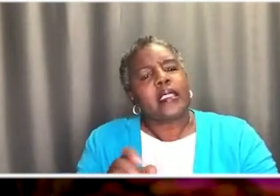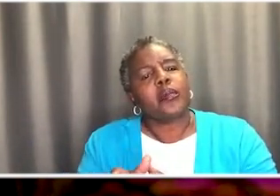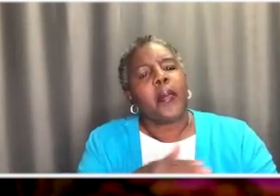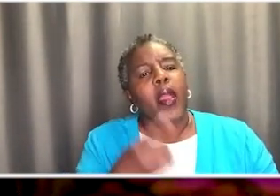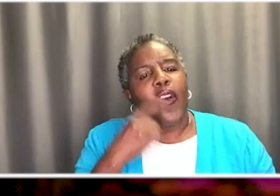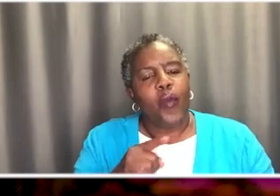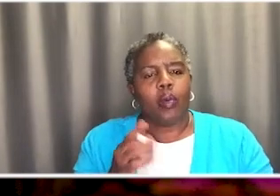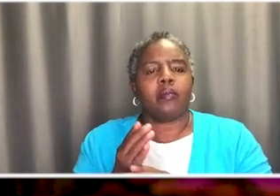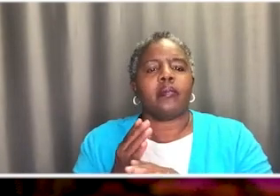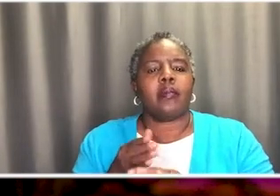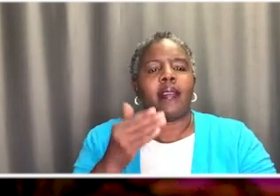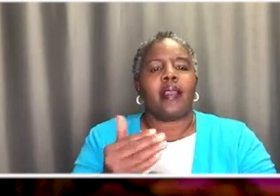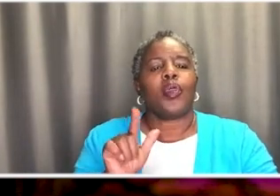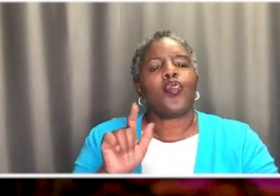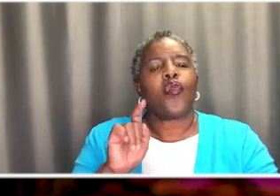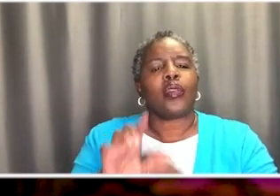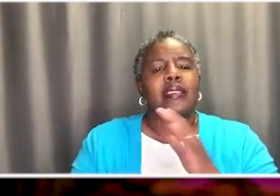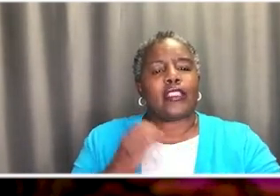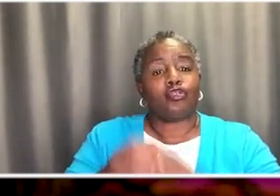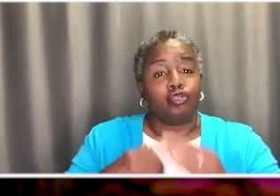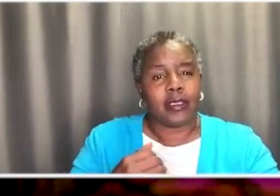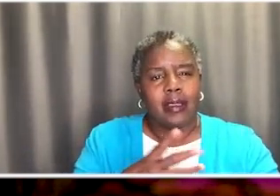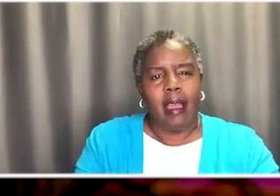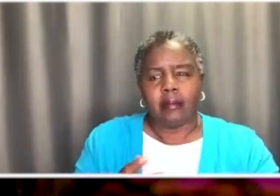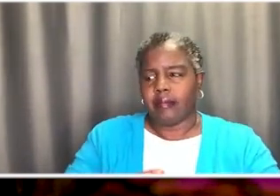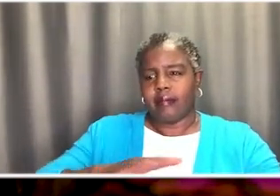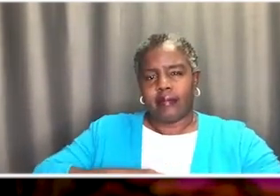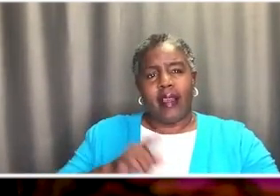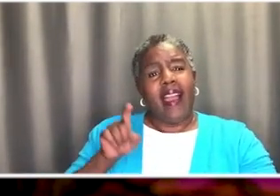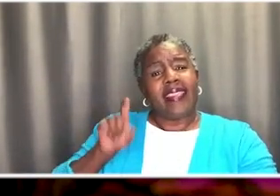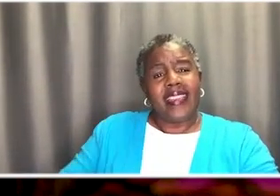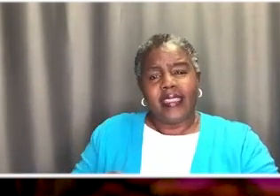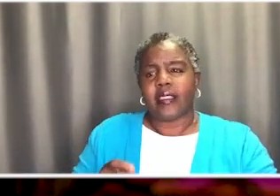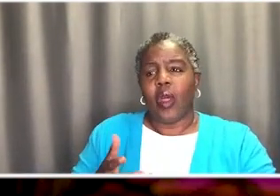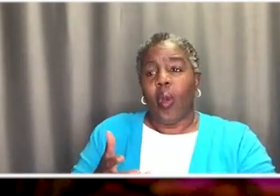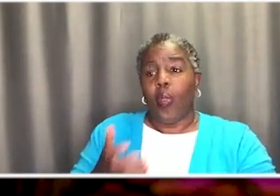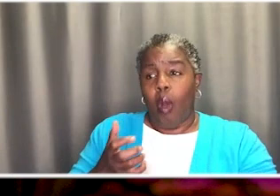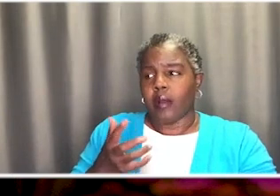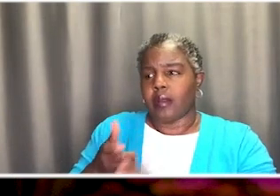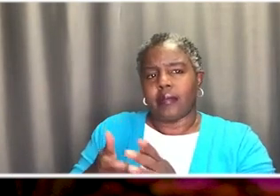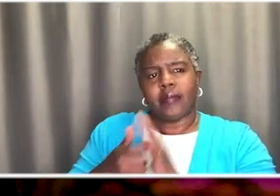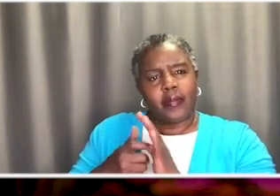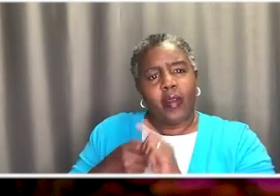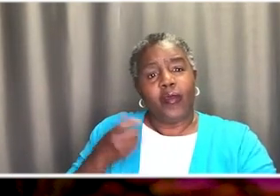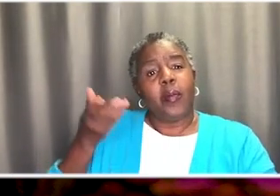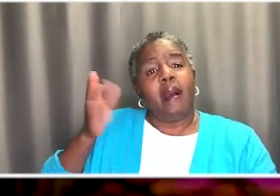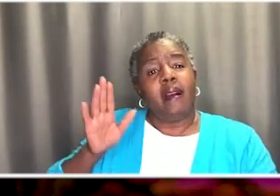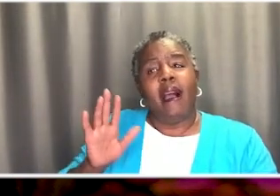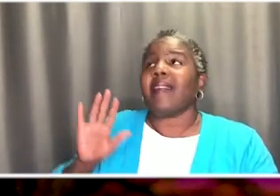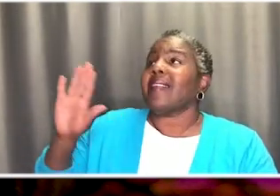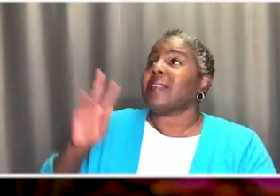the 21st century and meeting the needs, the wants, and the demands of God's